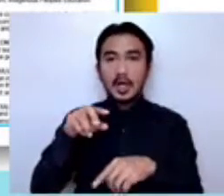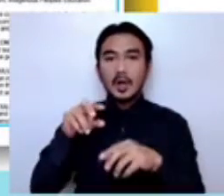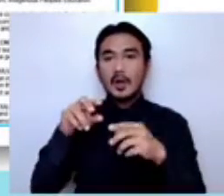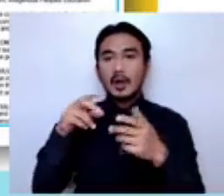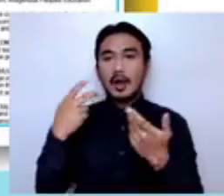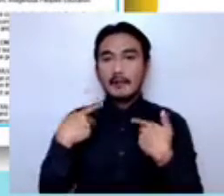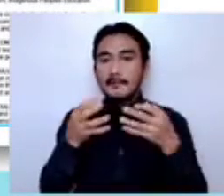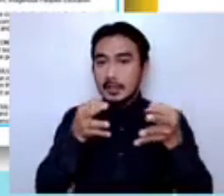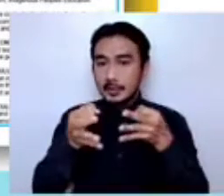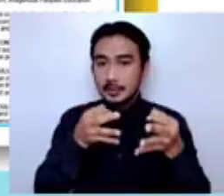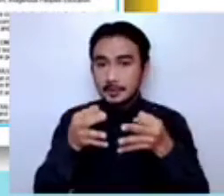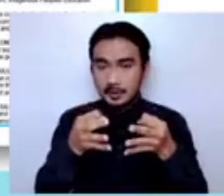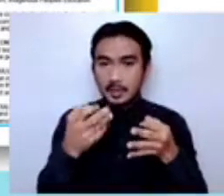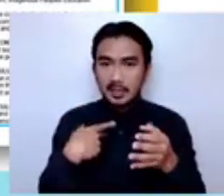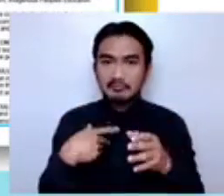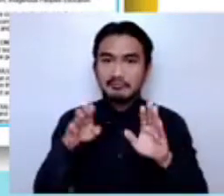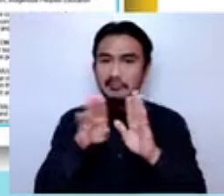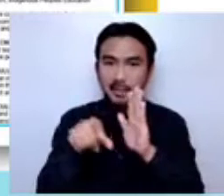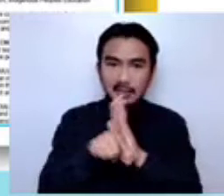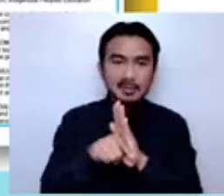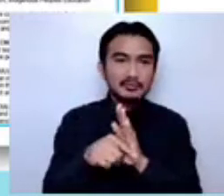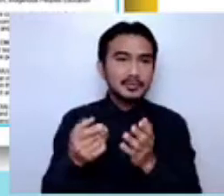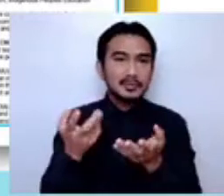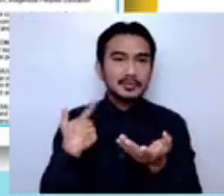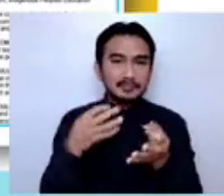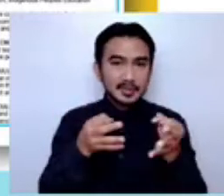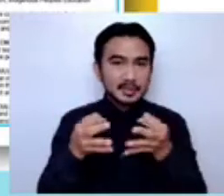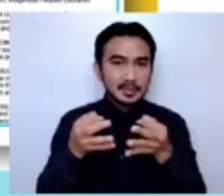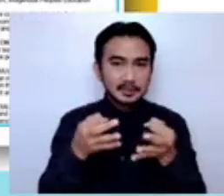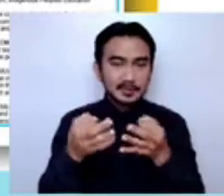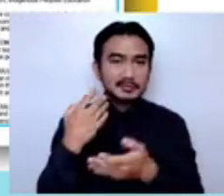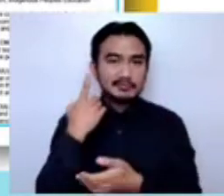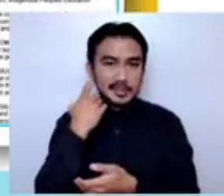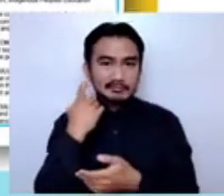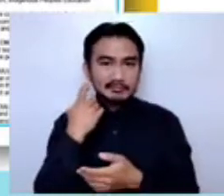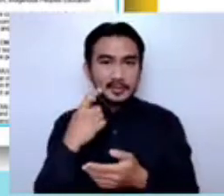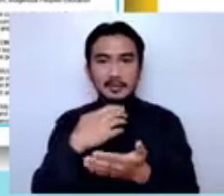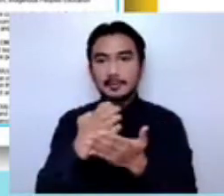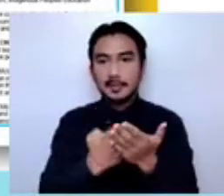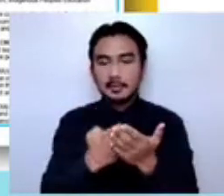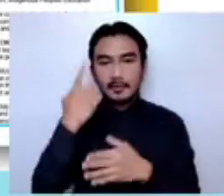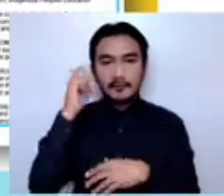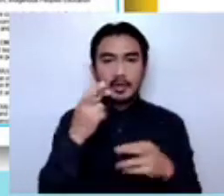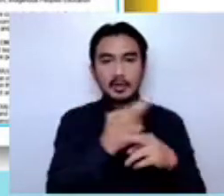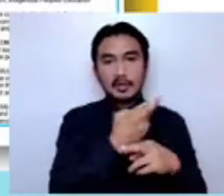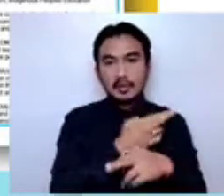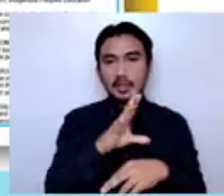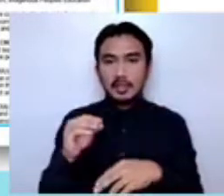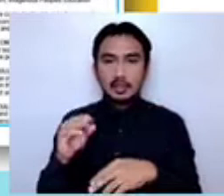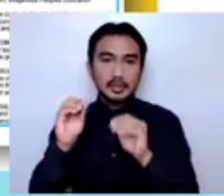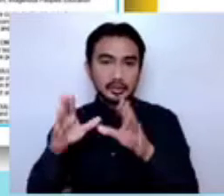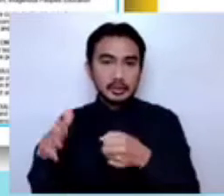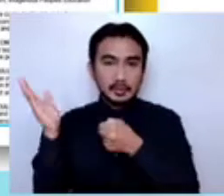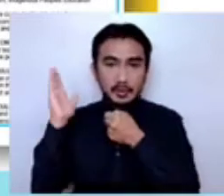or briefly explained to you in your respective episodes for the regular teachers and the teacher broadcasters. On top of